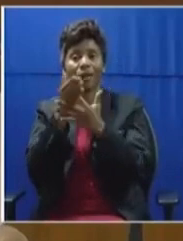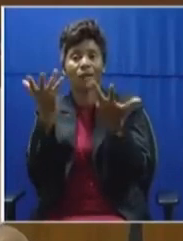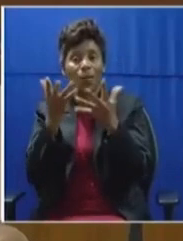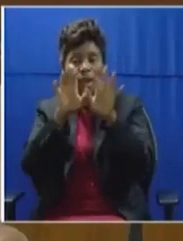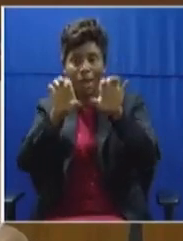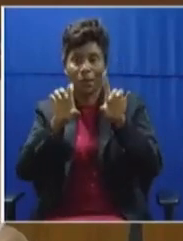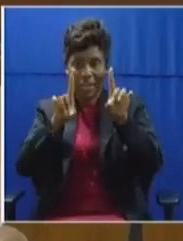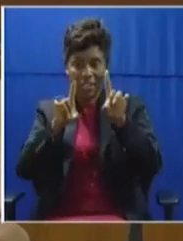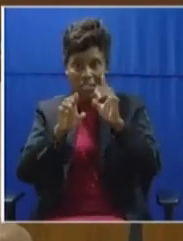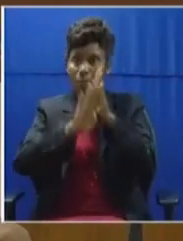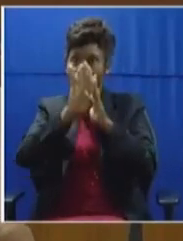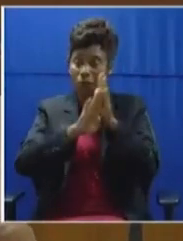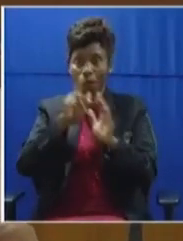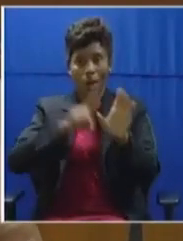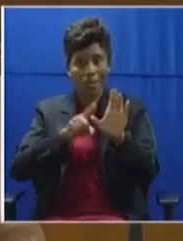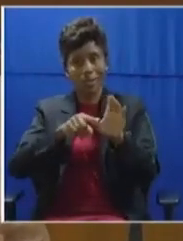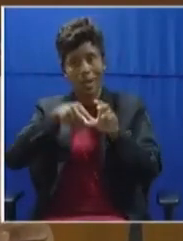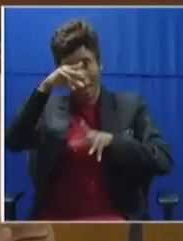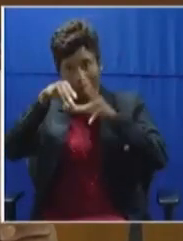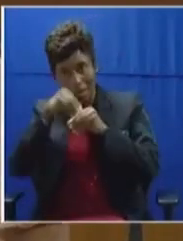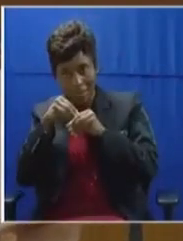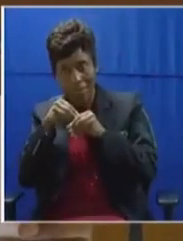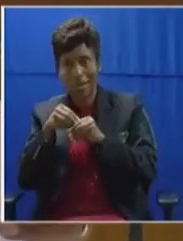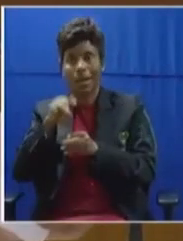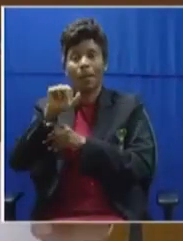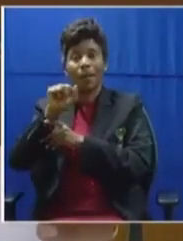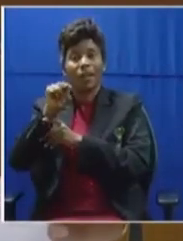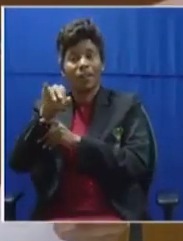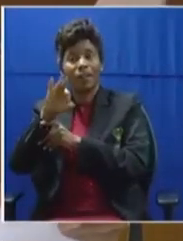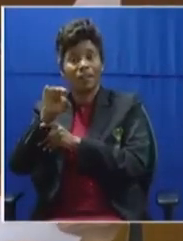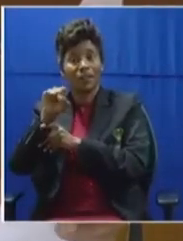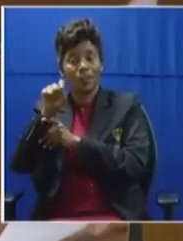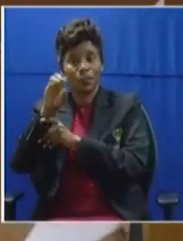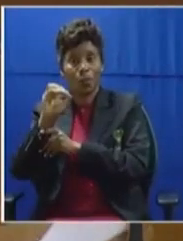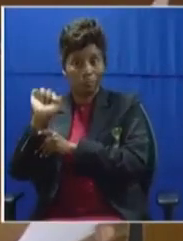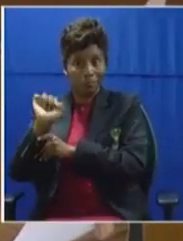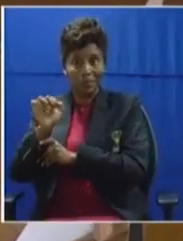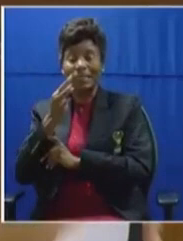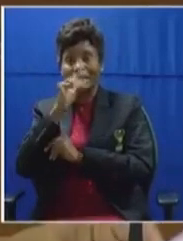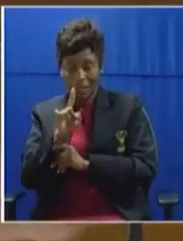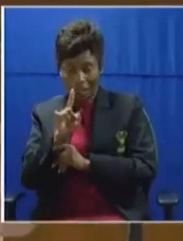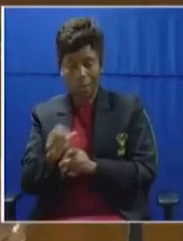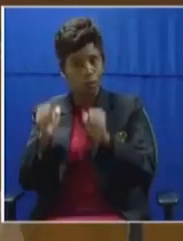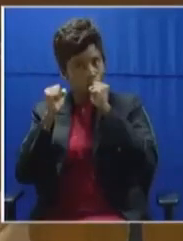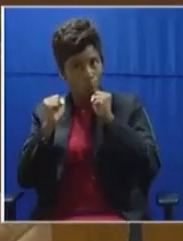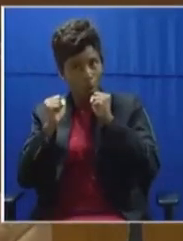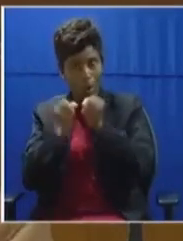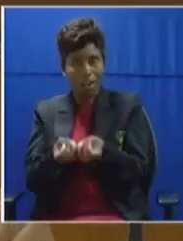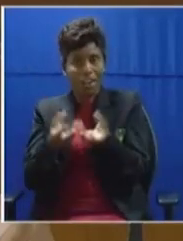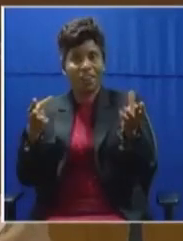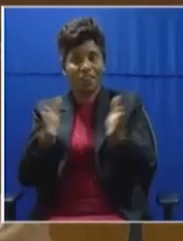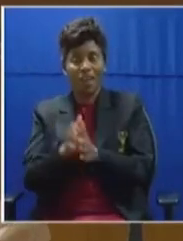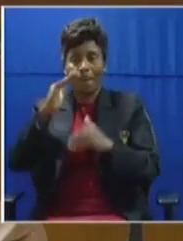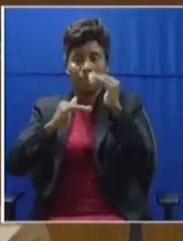and improve quality of learning. In its manifesto, it has committed to ramp up even stronger the provision of